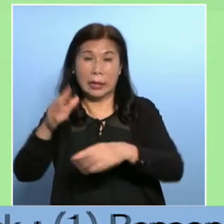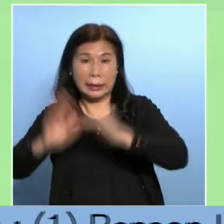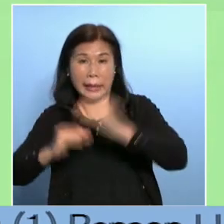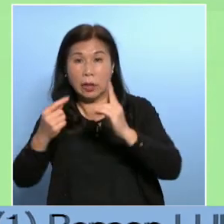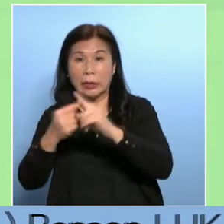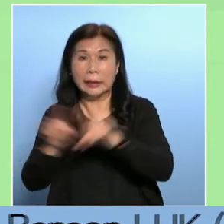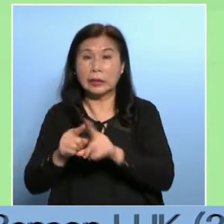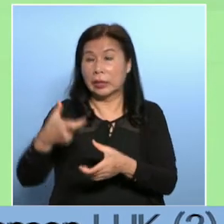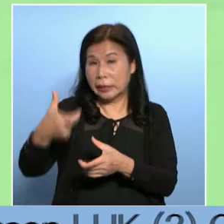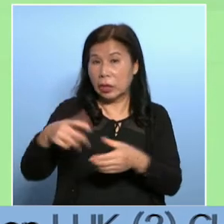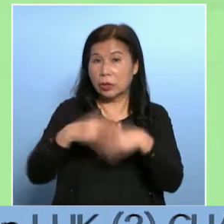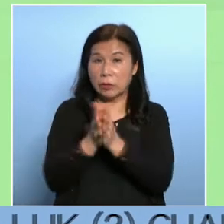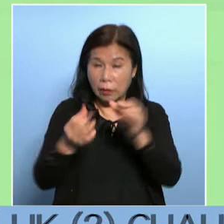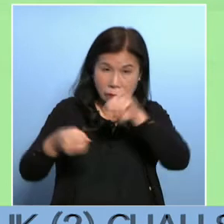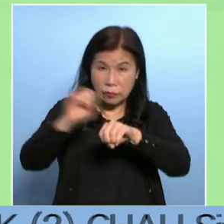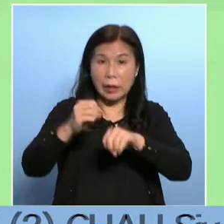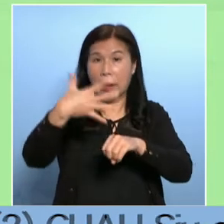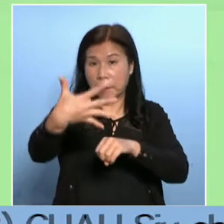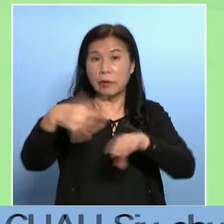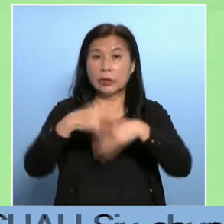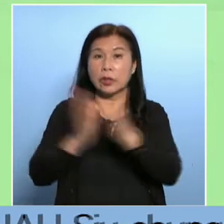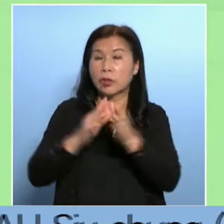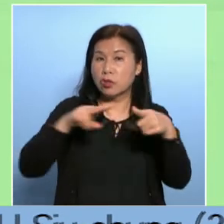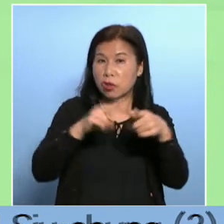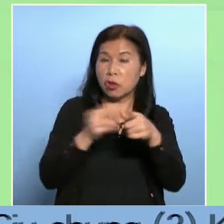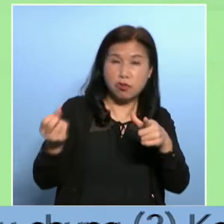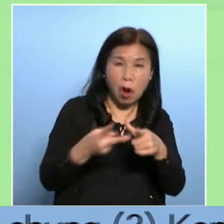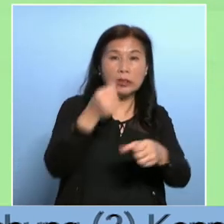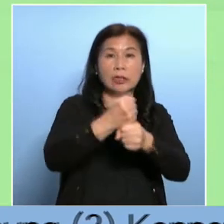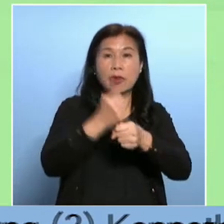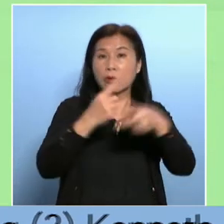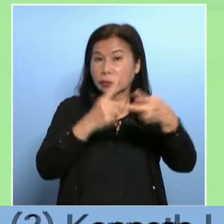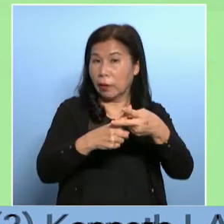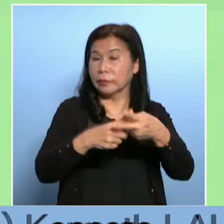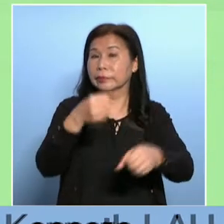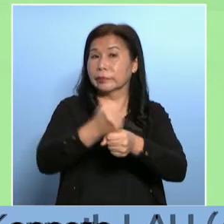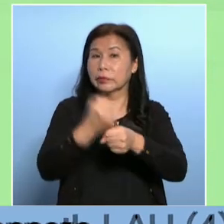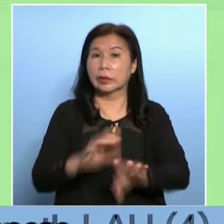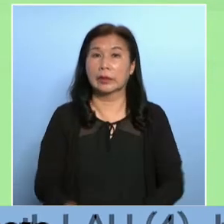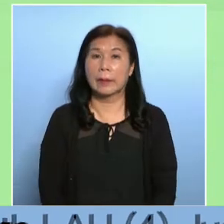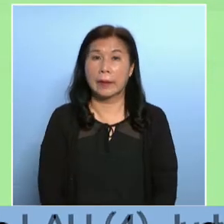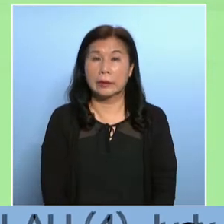to work on the various production factors to promote reindustrialization.